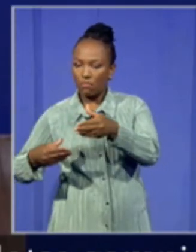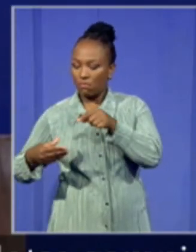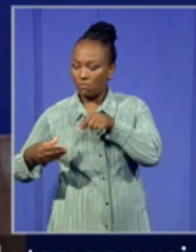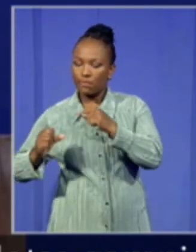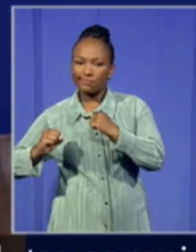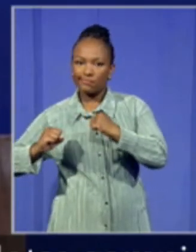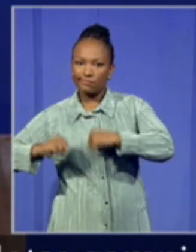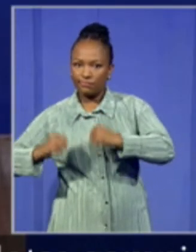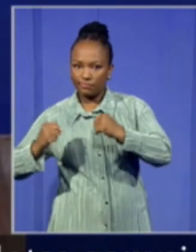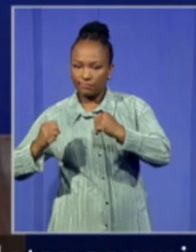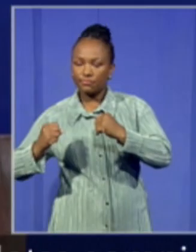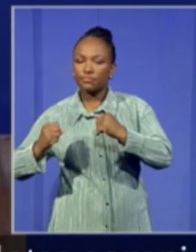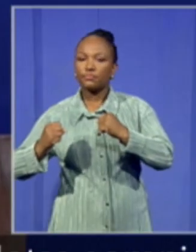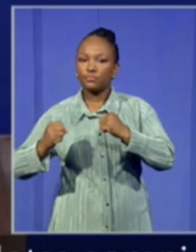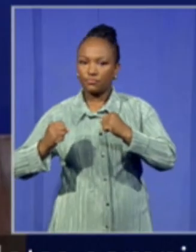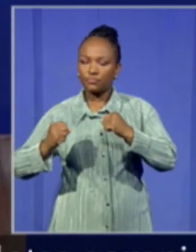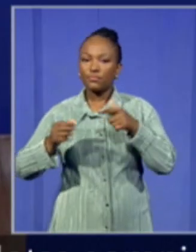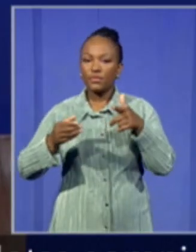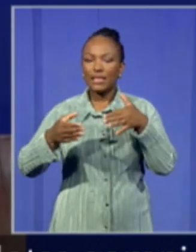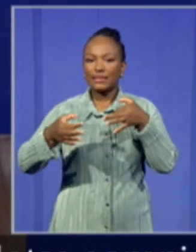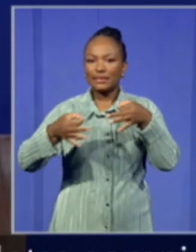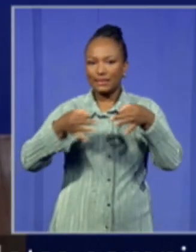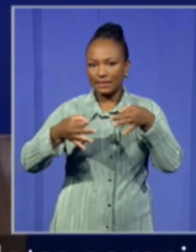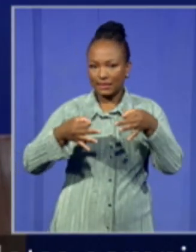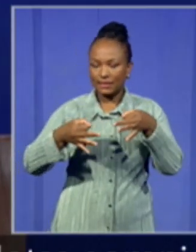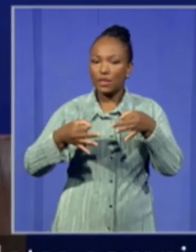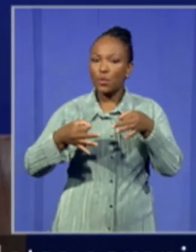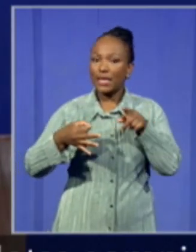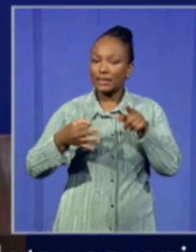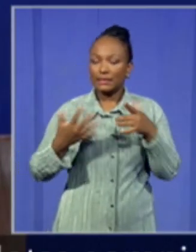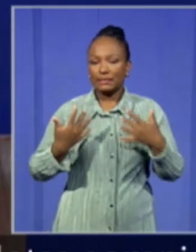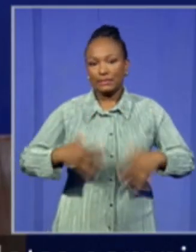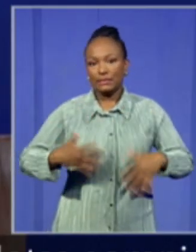which, as I described, includes heavy prices.